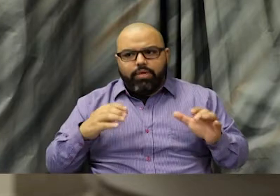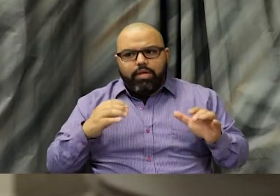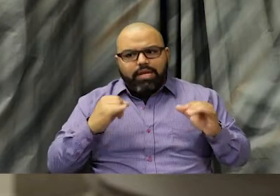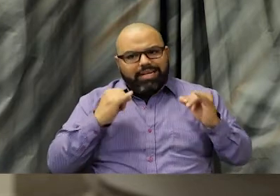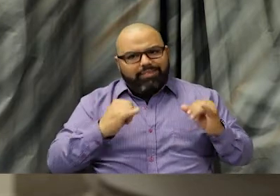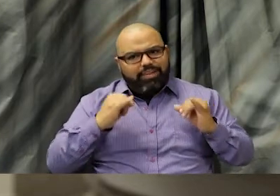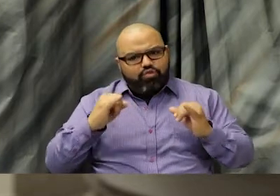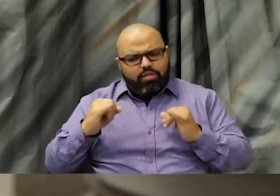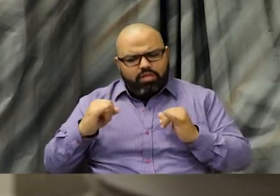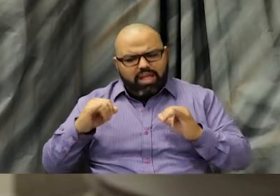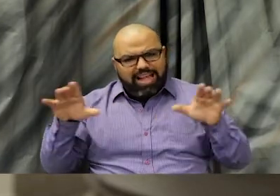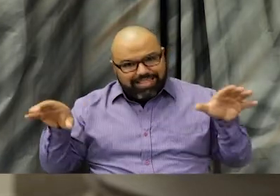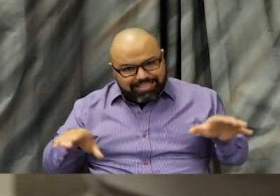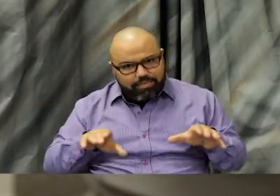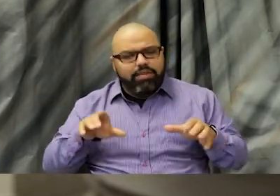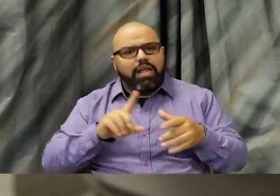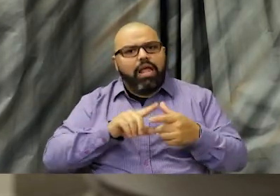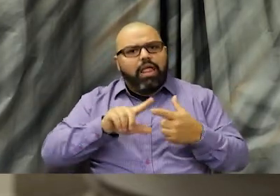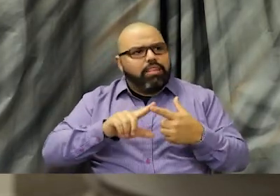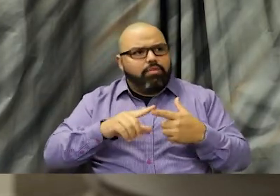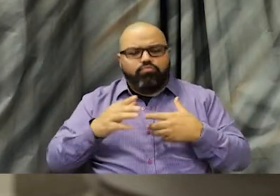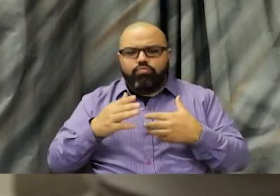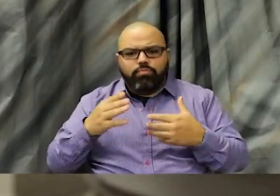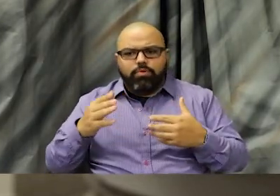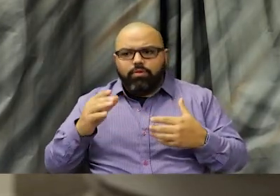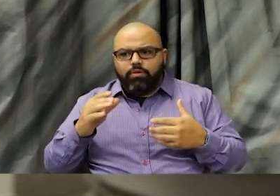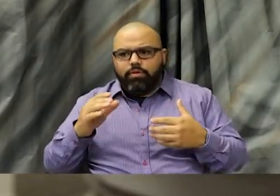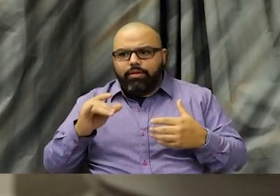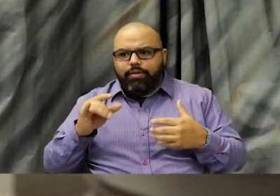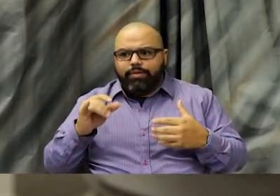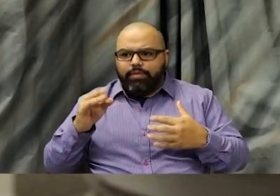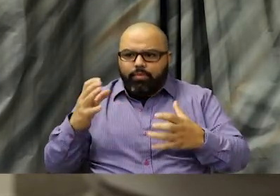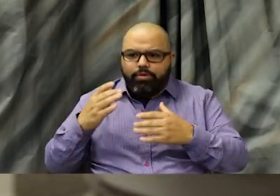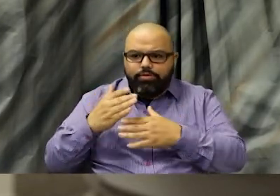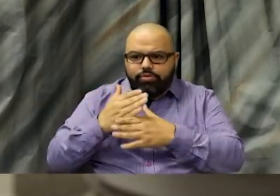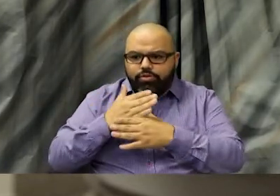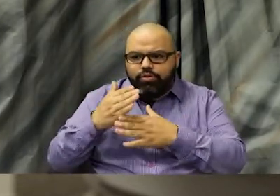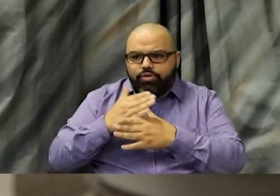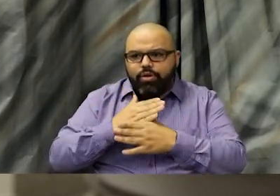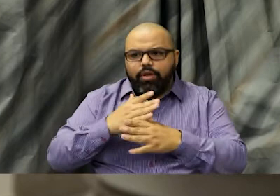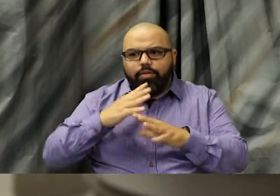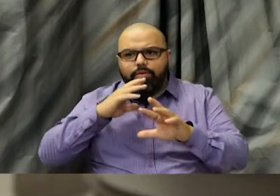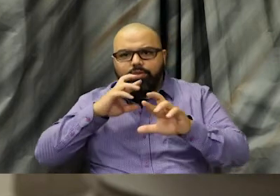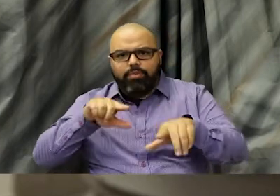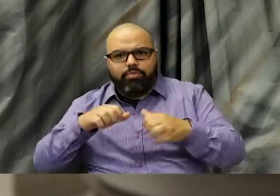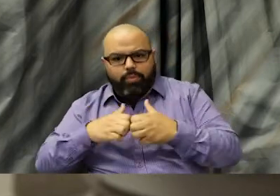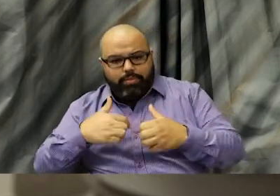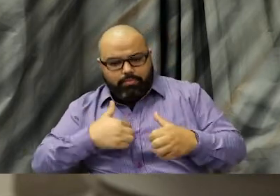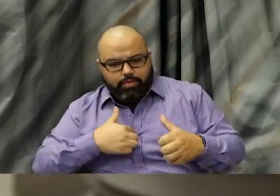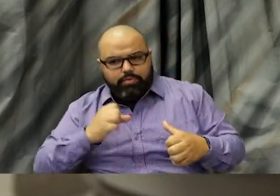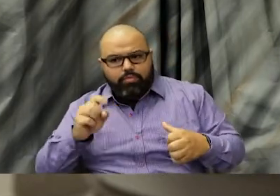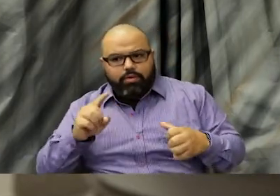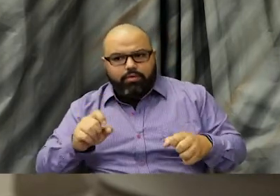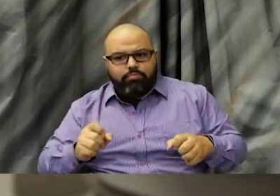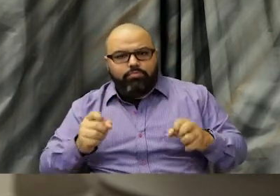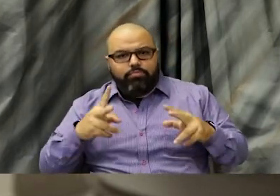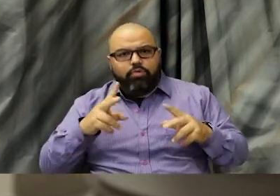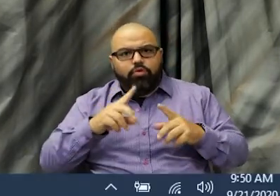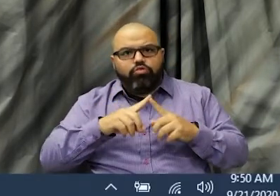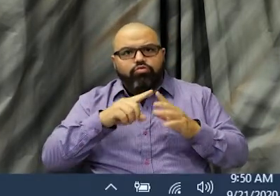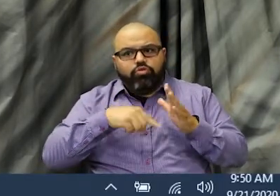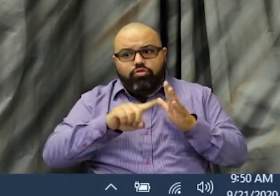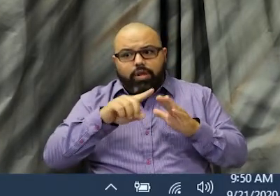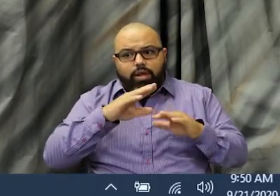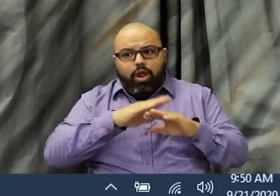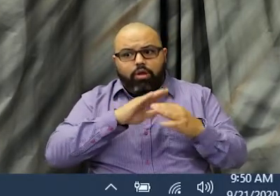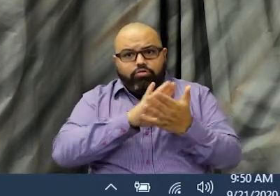an individual activity, and then I am going to have whoever wants to share their response with me. So they can go